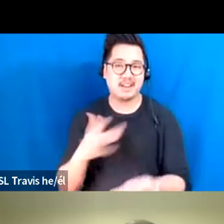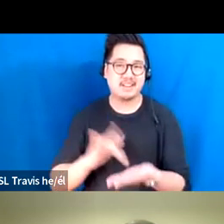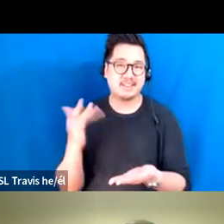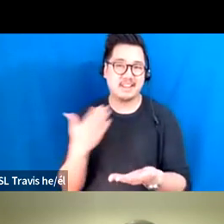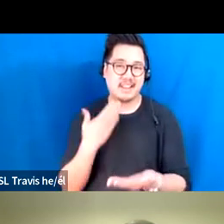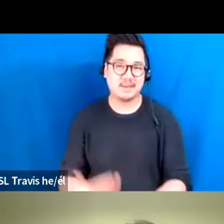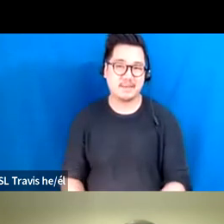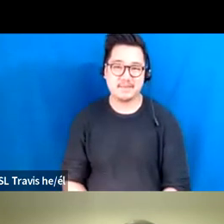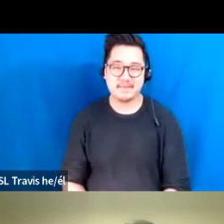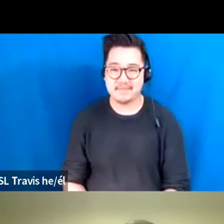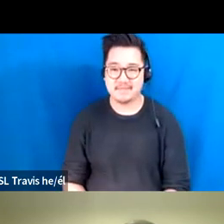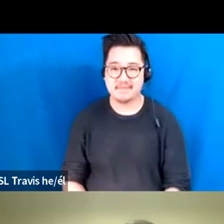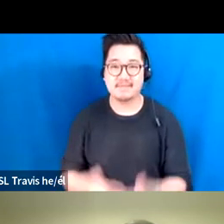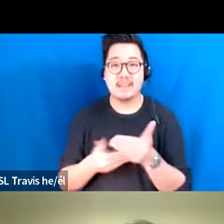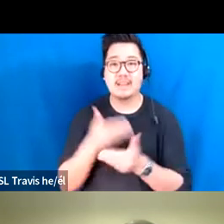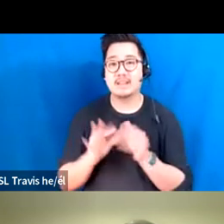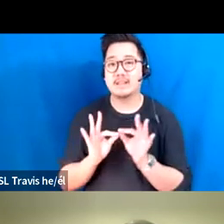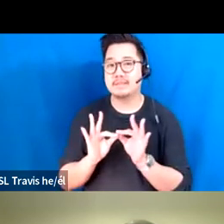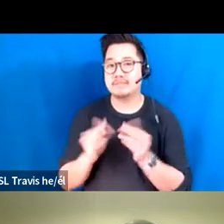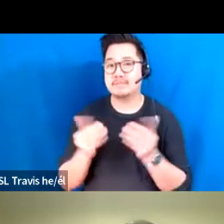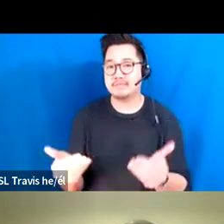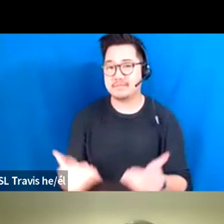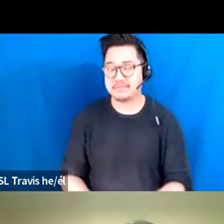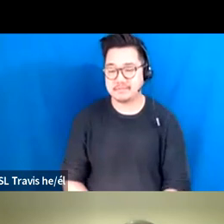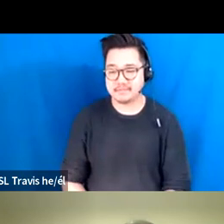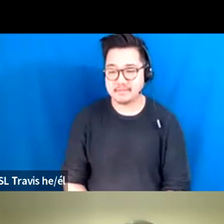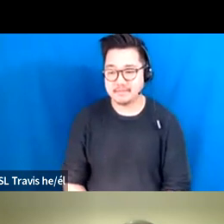thank you very much the next interpreter may proceed